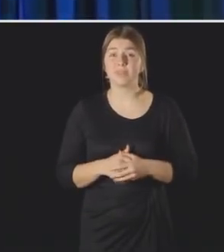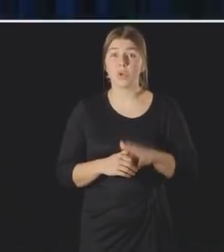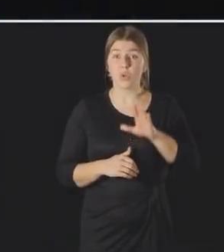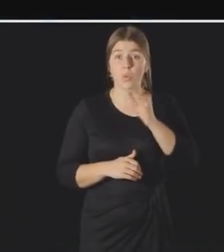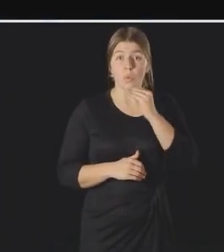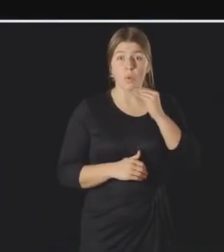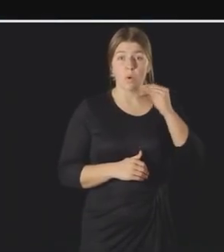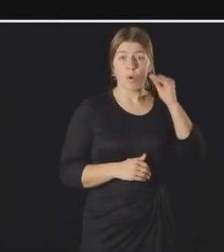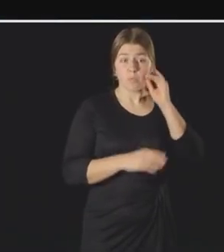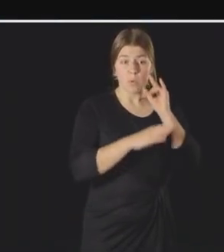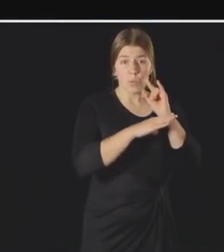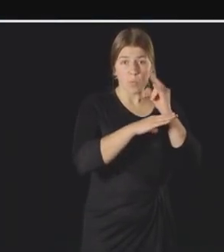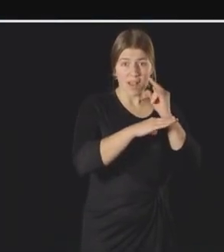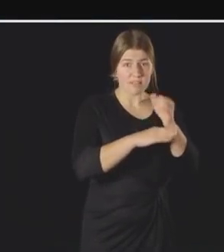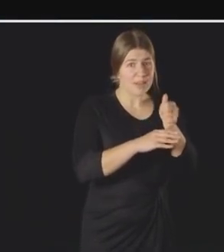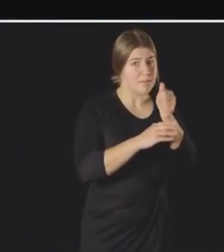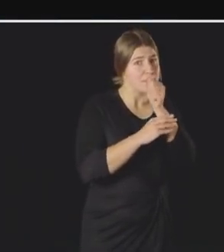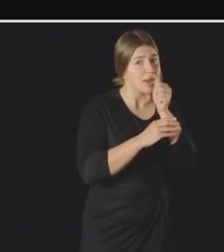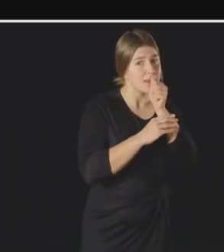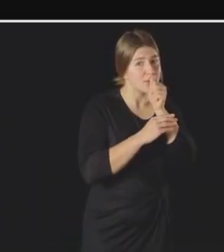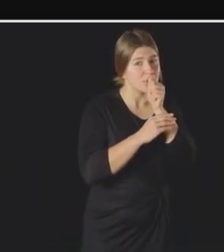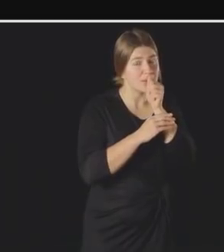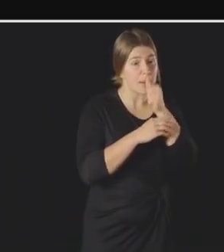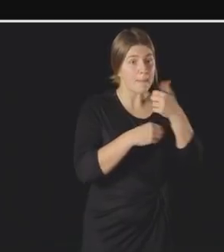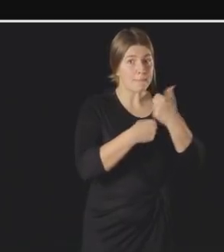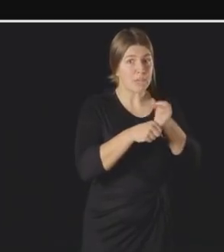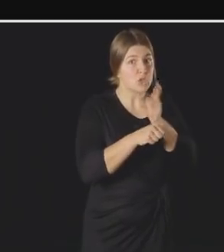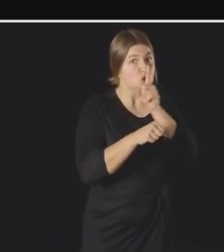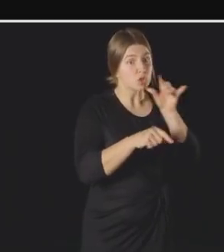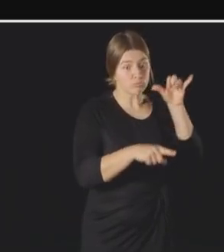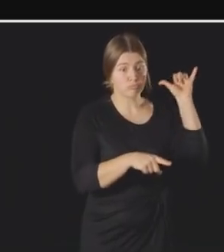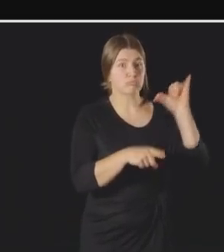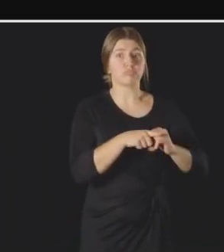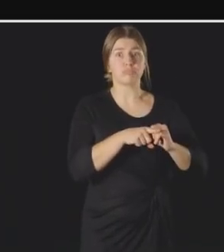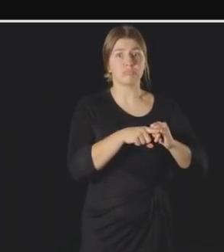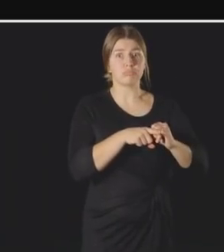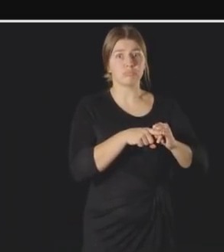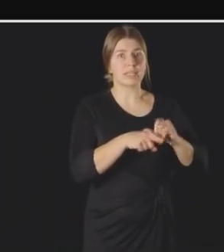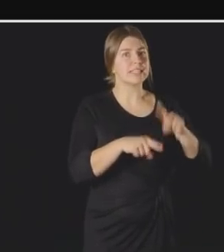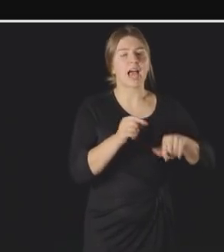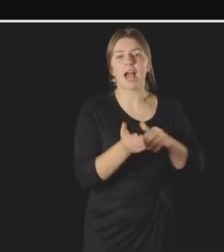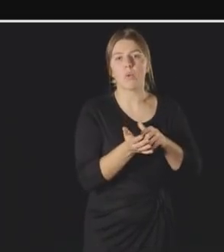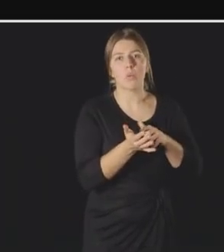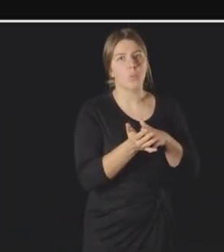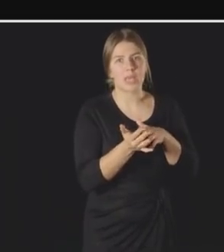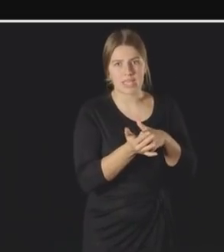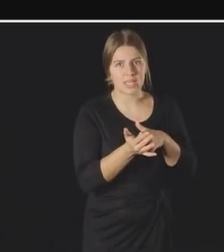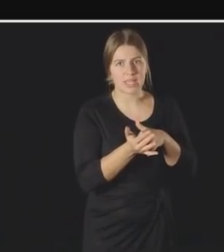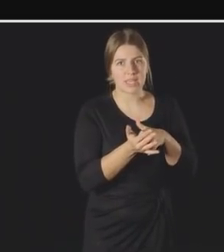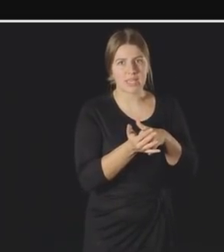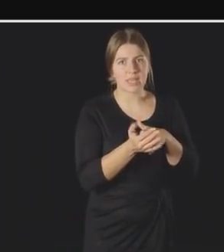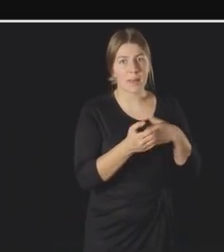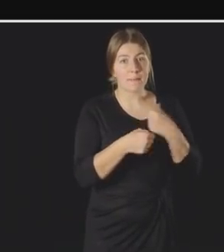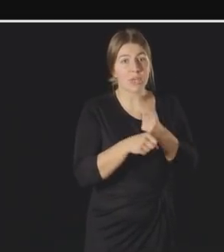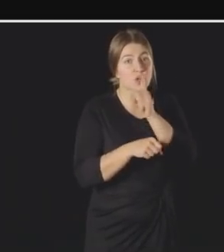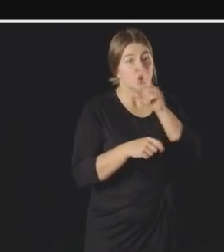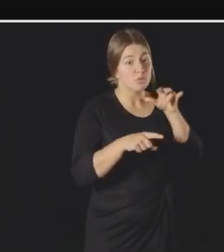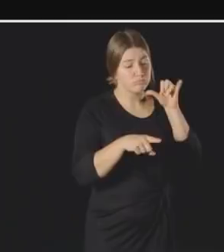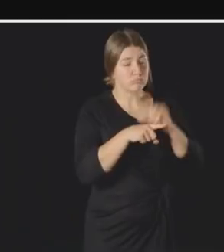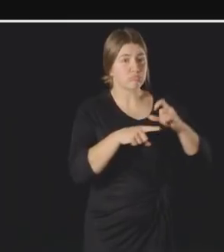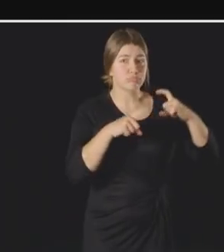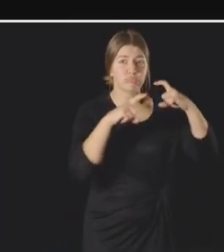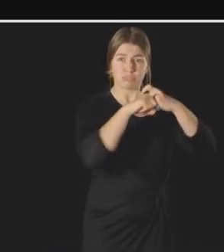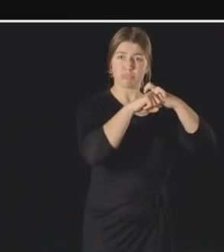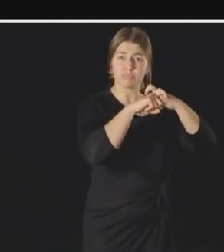hackers. Update your devices with complex passwords. When you're using free Wi-Fi in public, make sure that it's